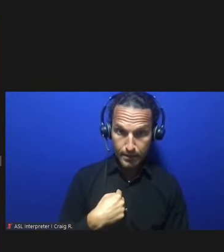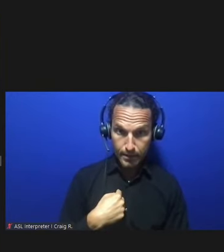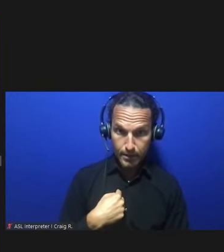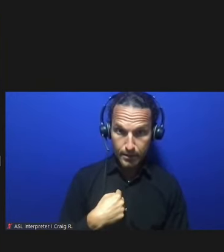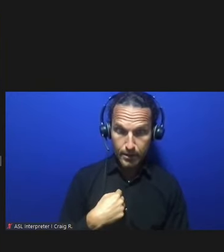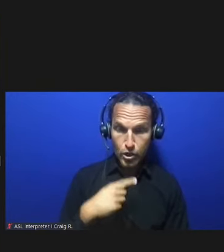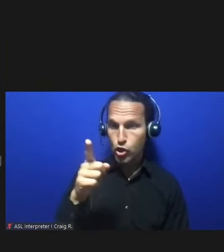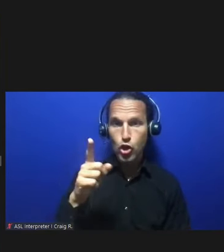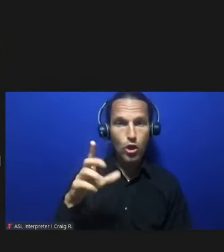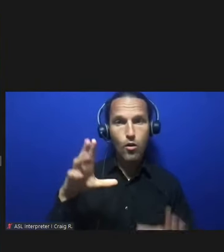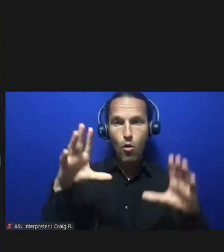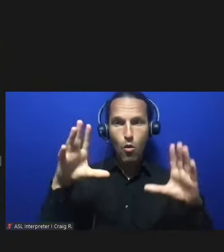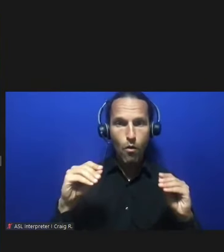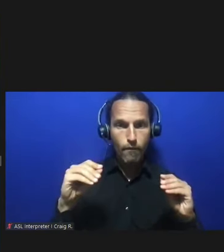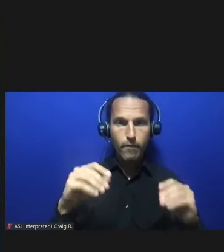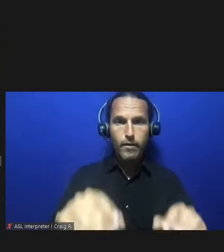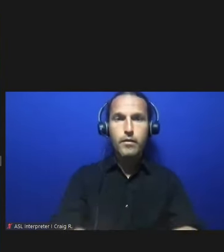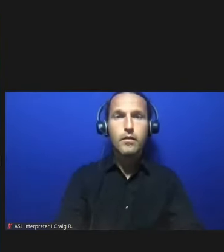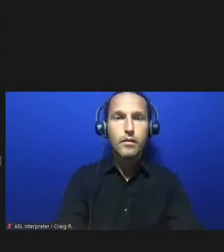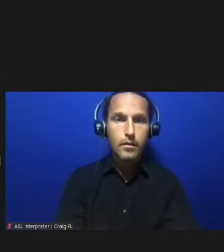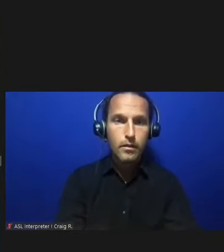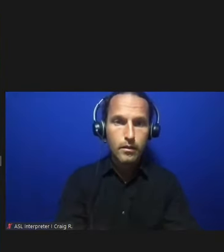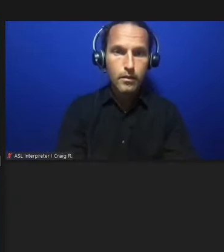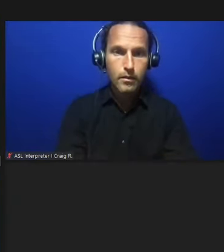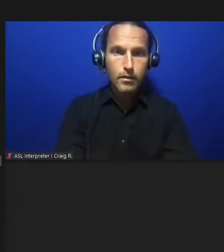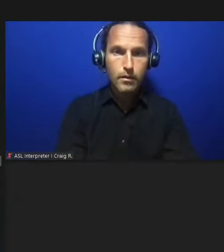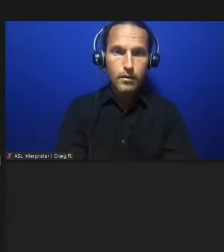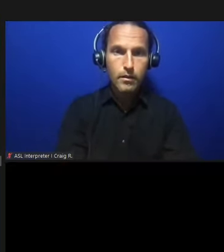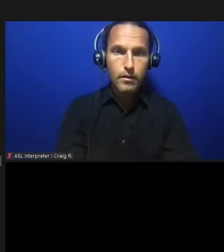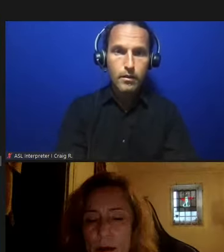Your camera is currently off.